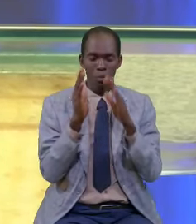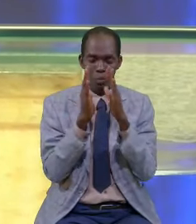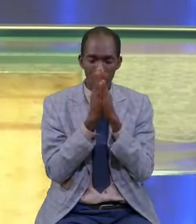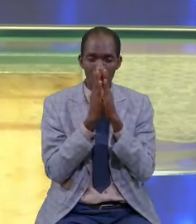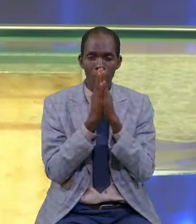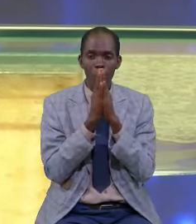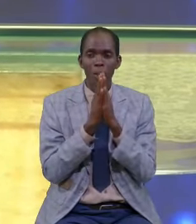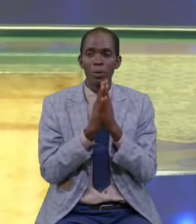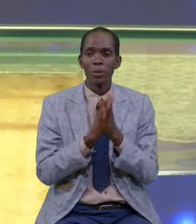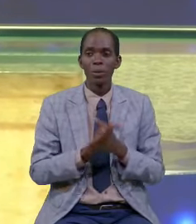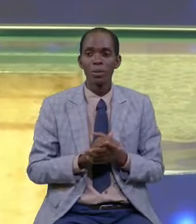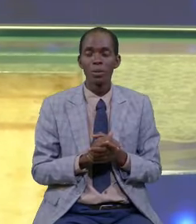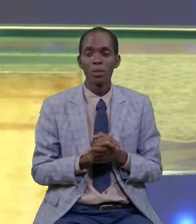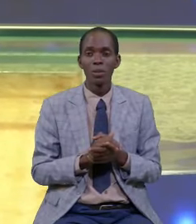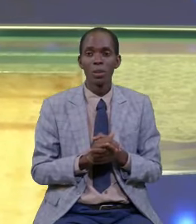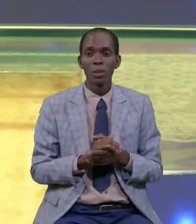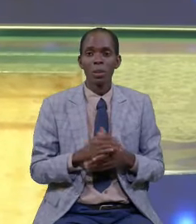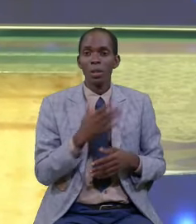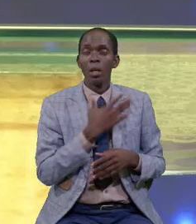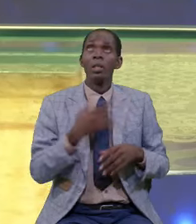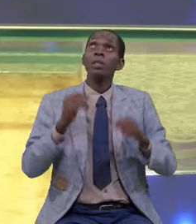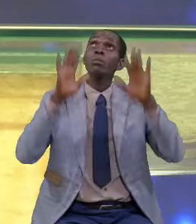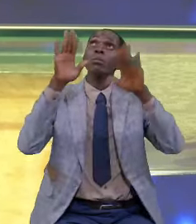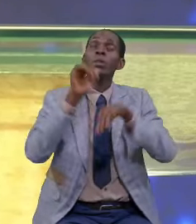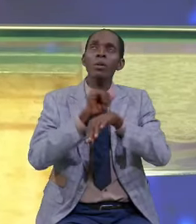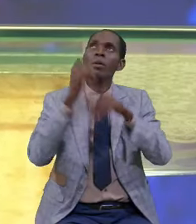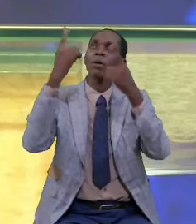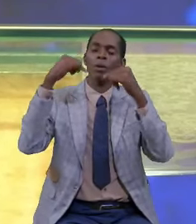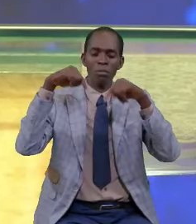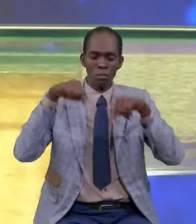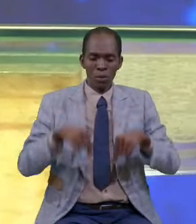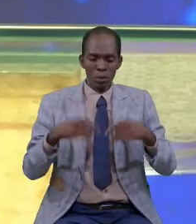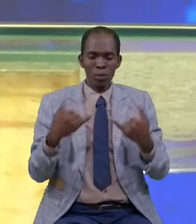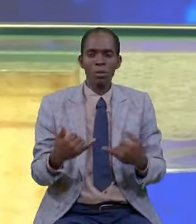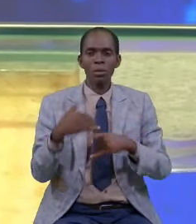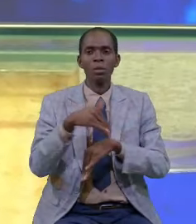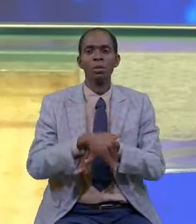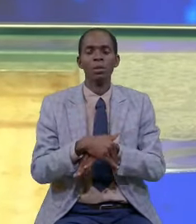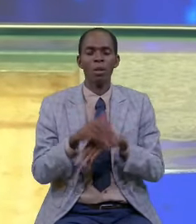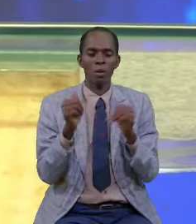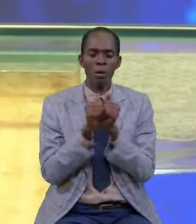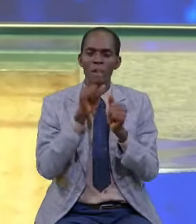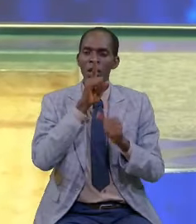prayed and the Miracle comes down tonight what